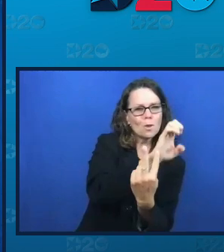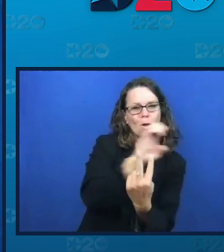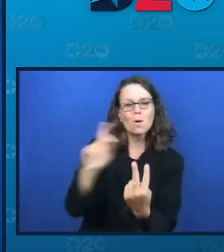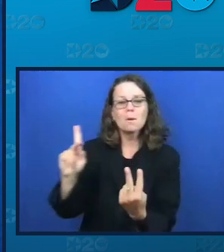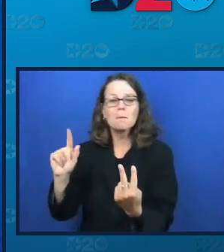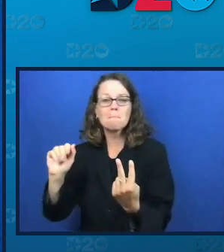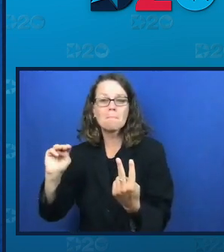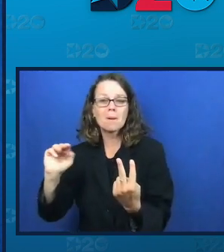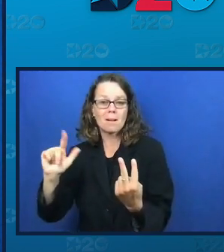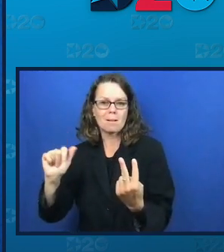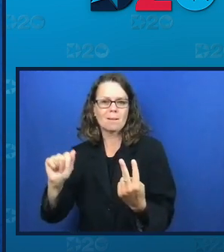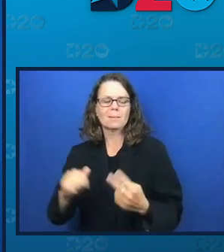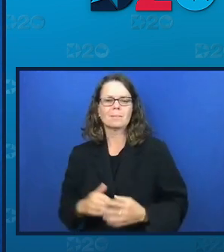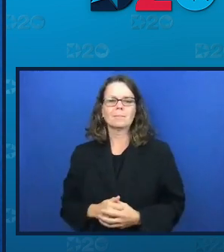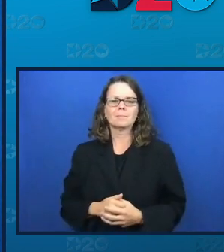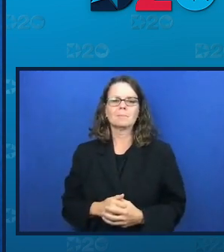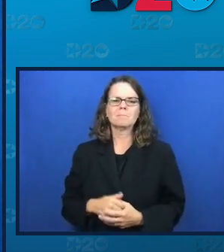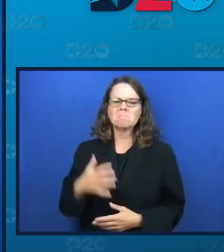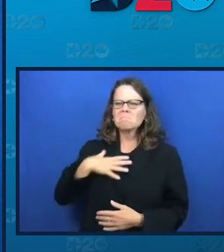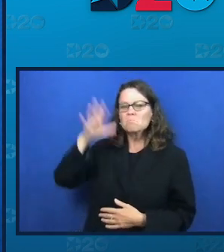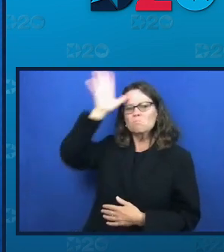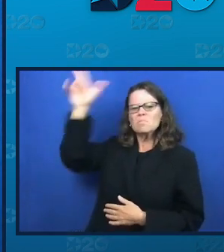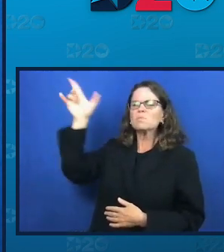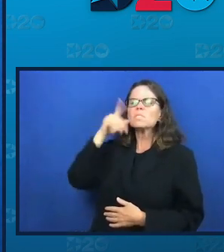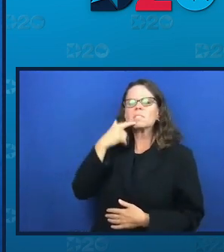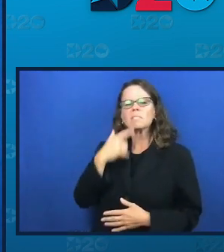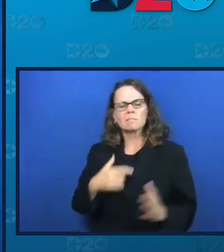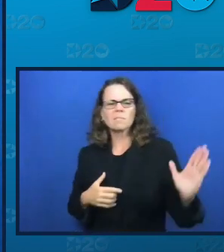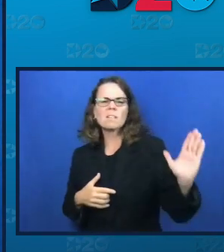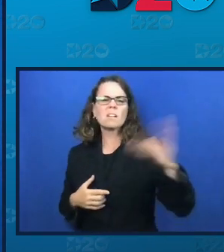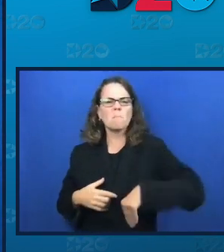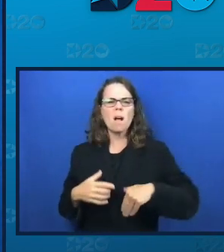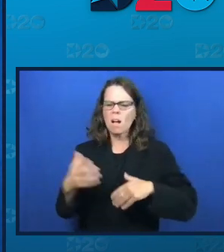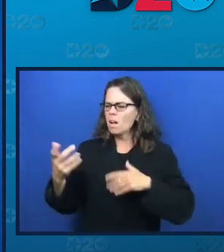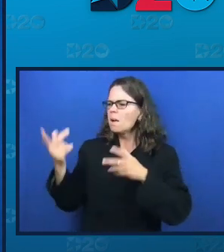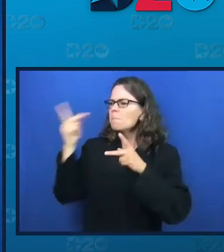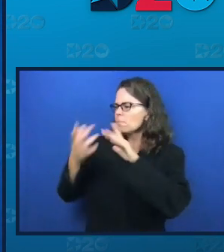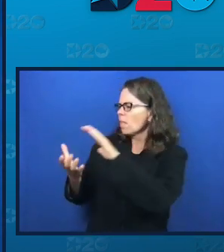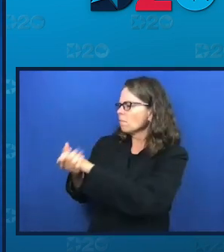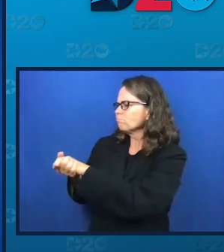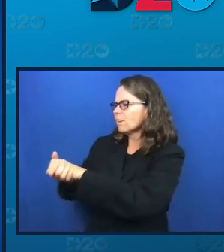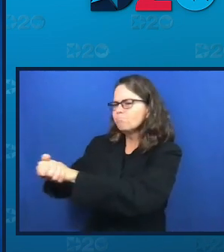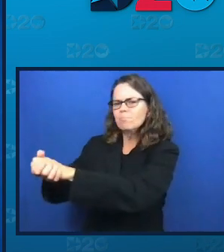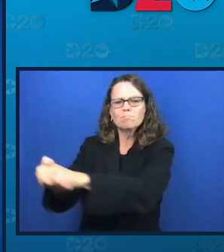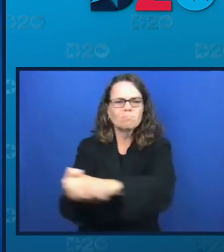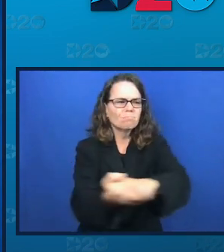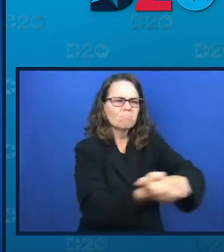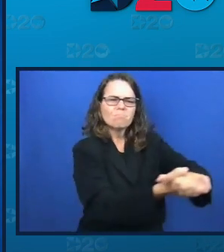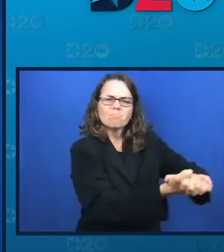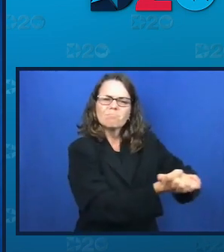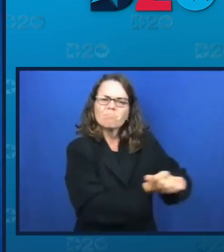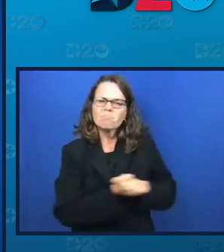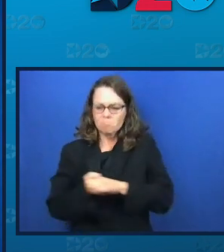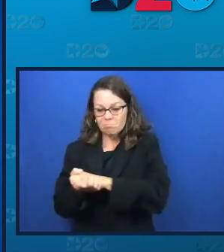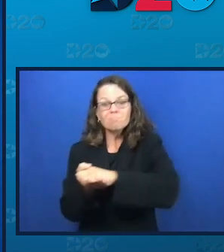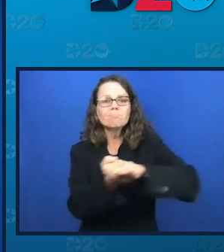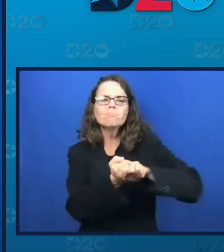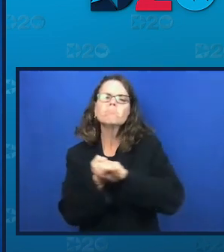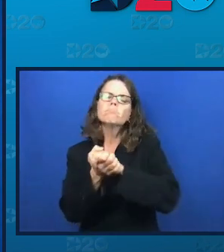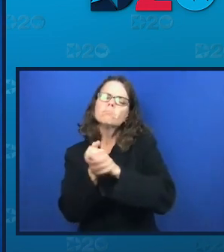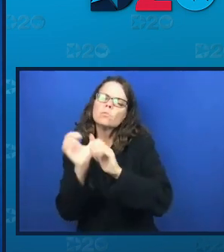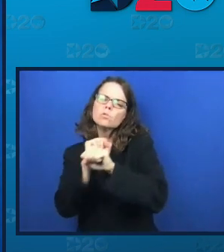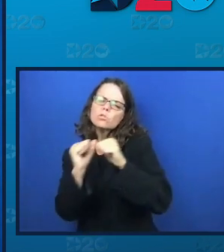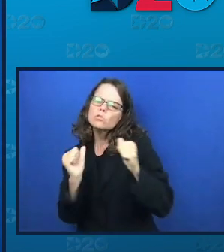the hand and another, and let's get to work. This dream ain't free. You gotta work for it. So like his generation, up and out